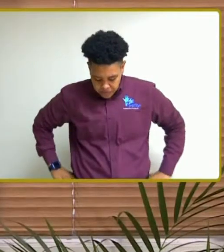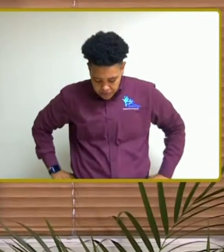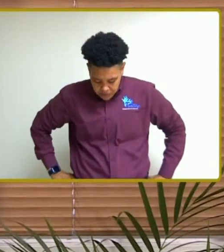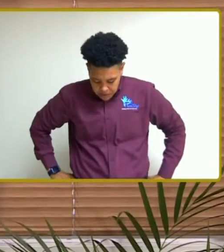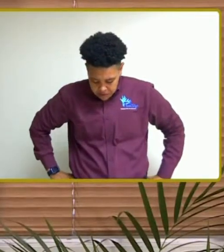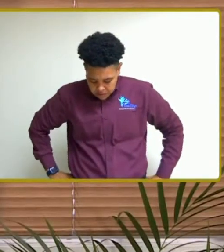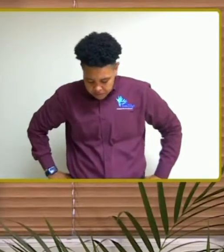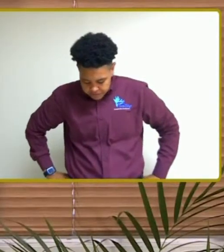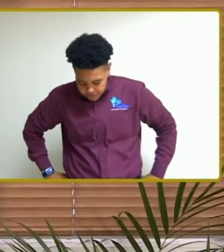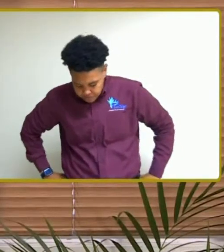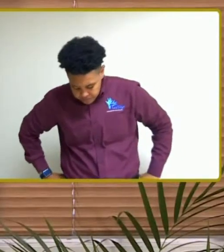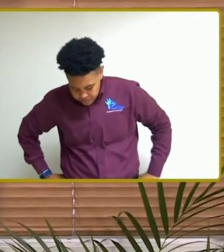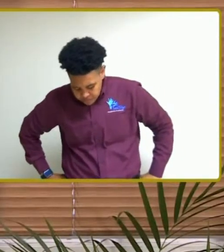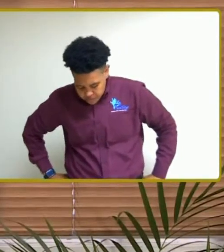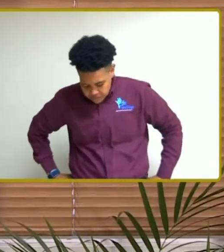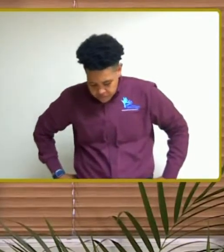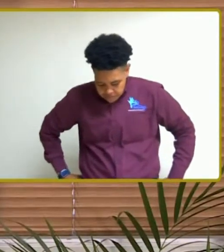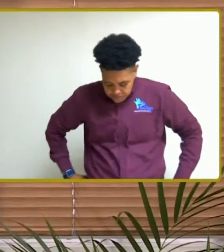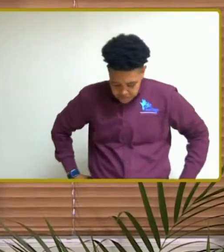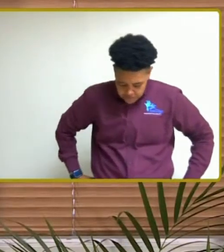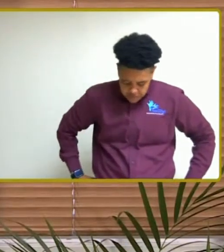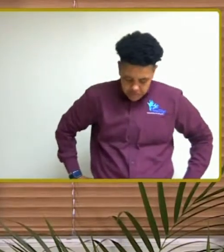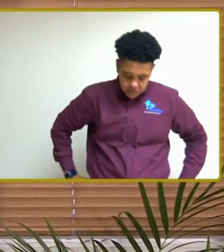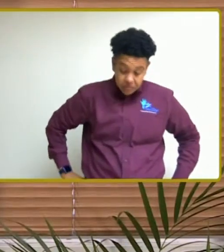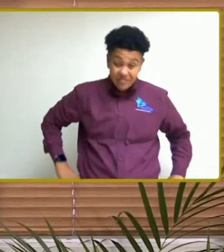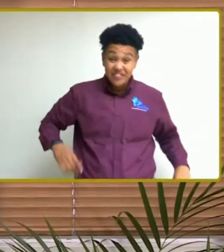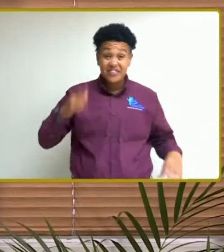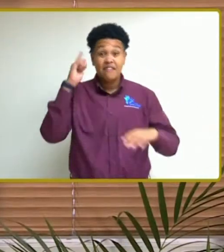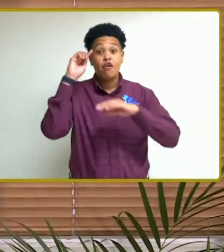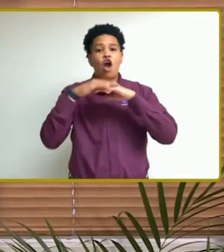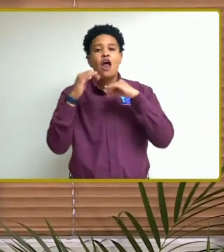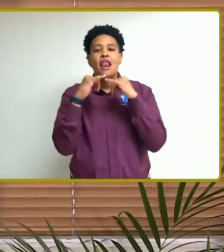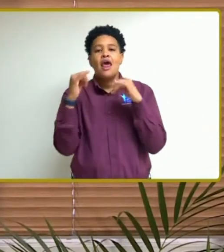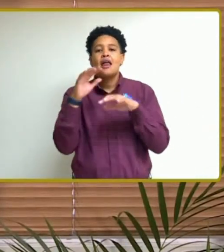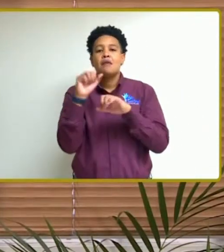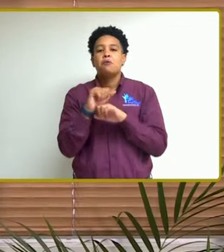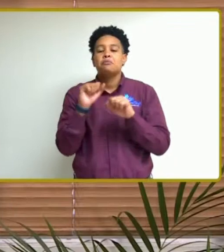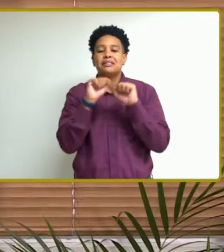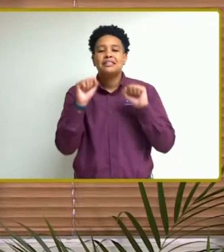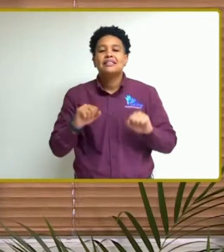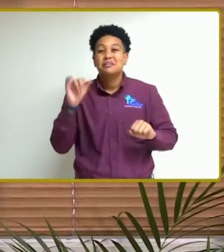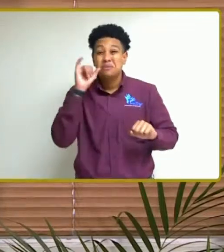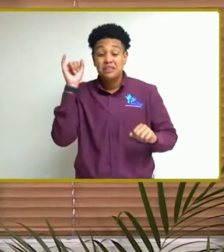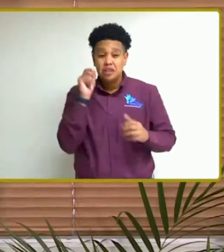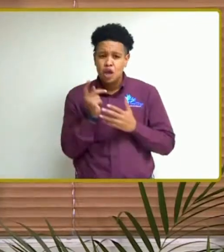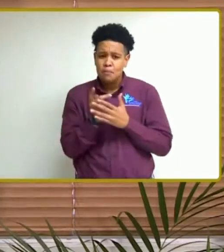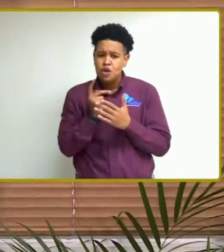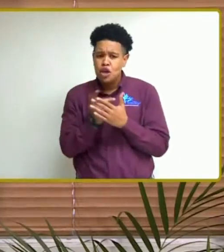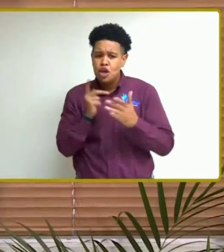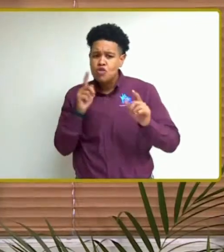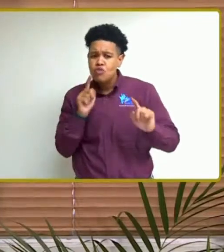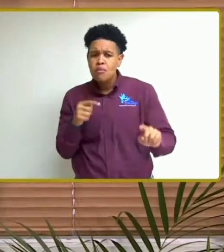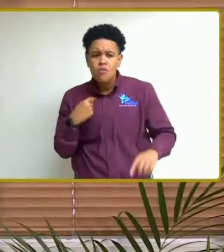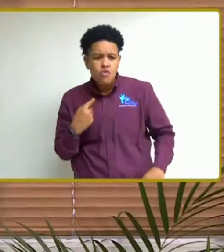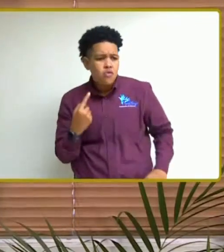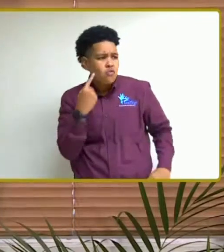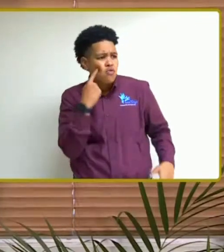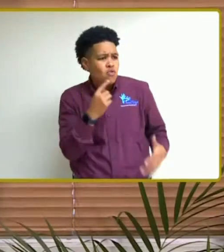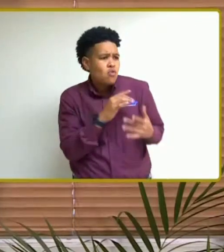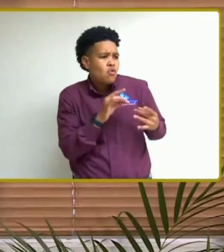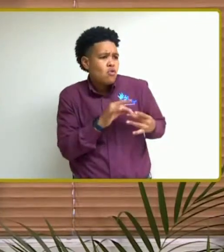system, yesterday, the preliminary reports that I've had and the final